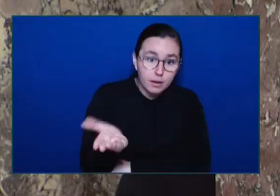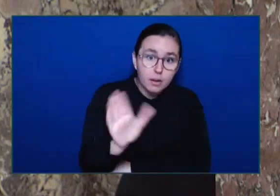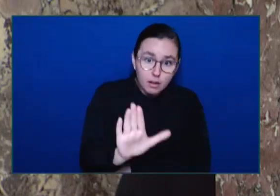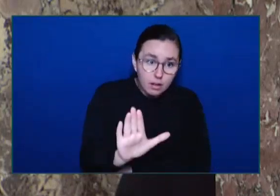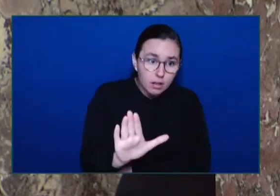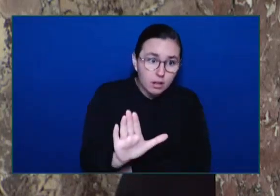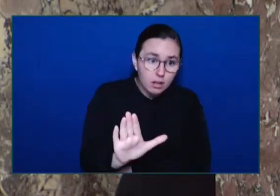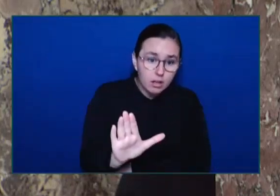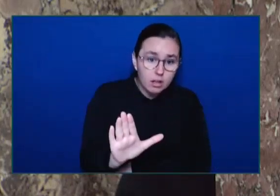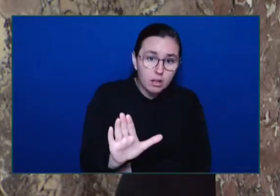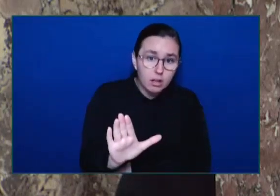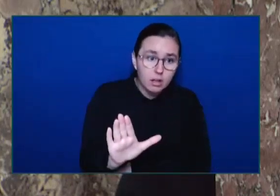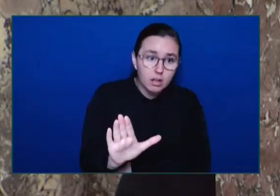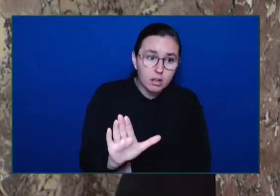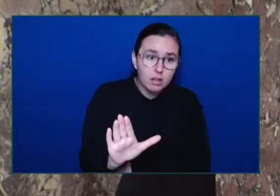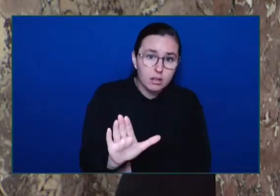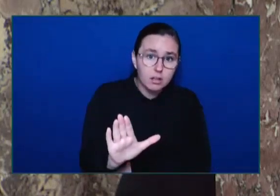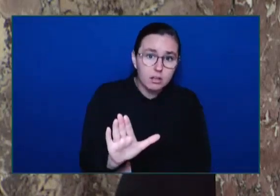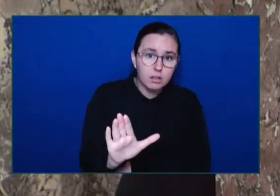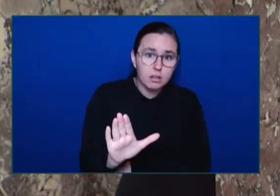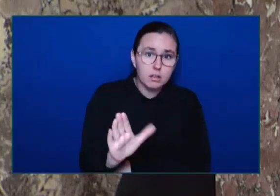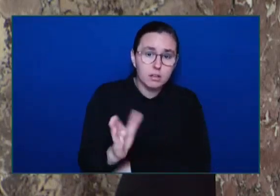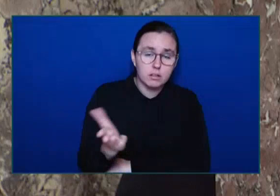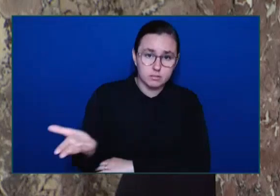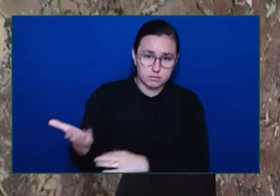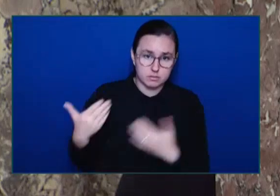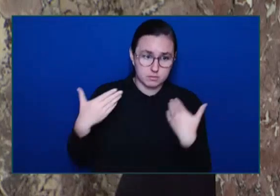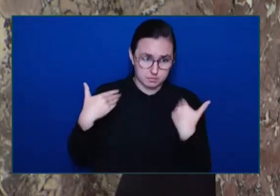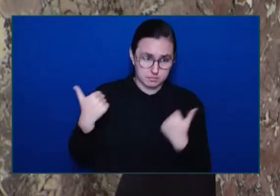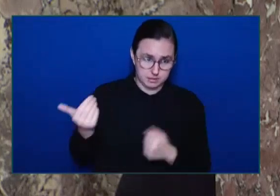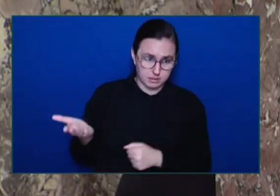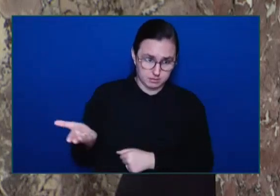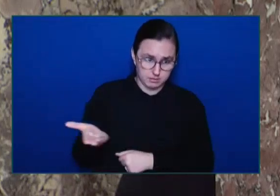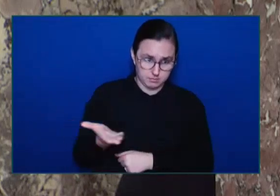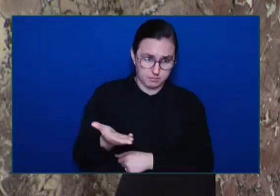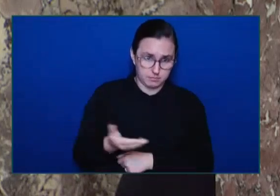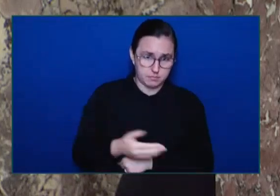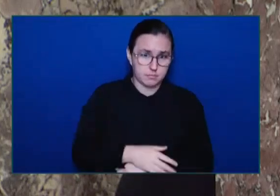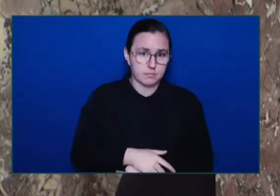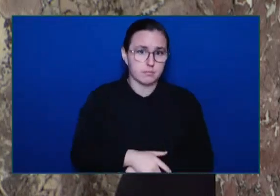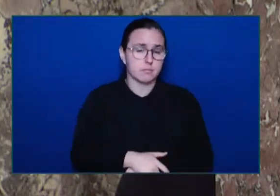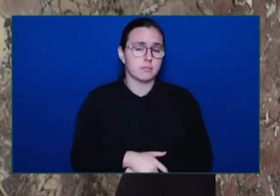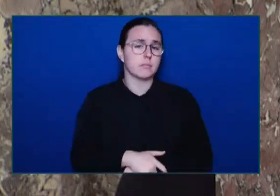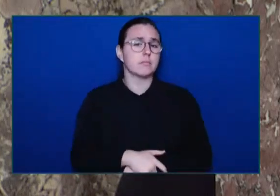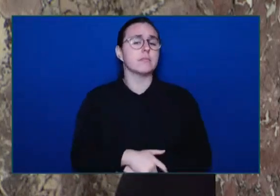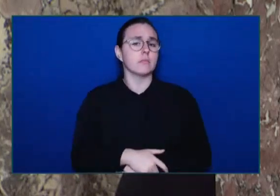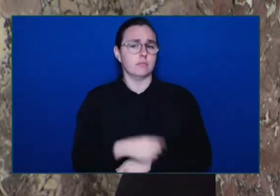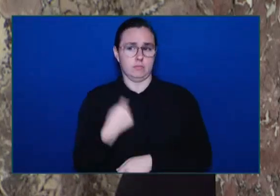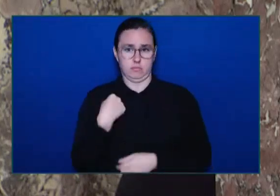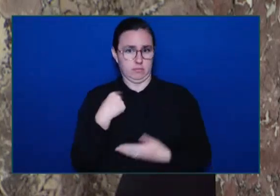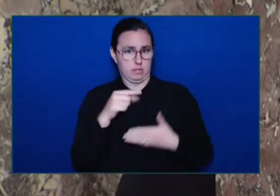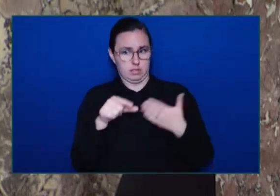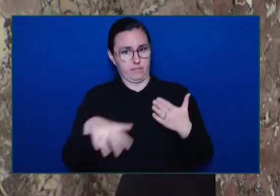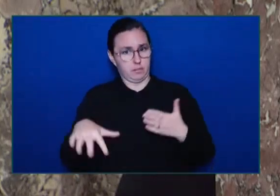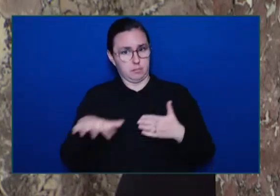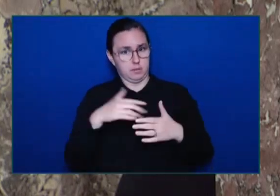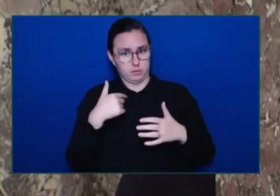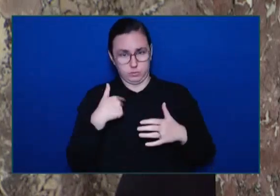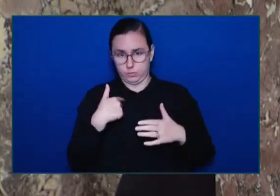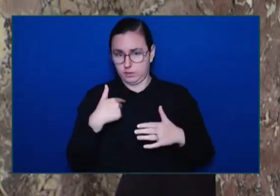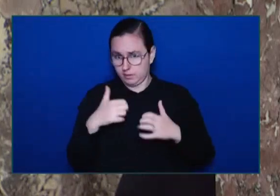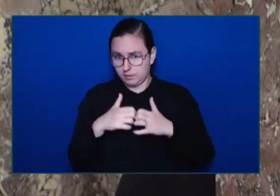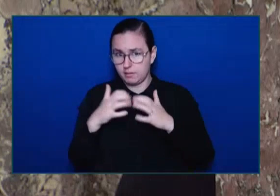Minister will continue. Mr. Speaker, when we formed government, minimum wage in this province was one of the lowest in the country.